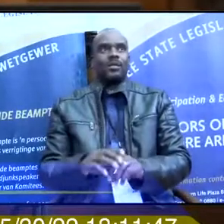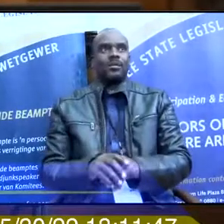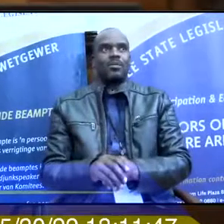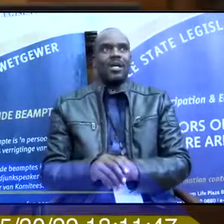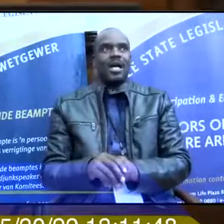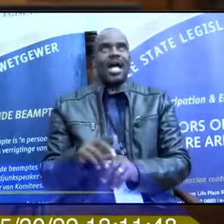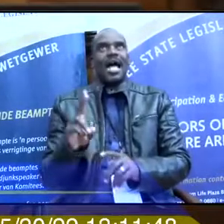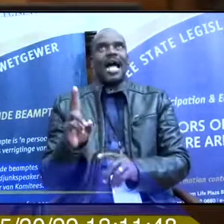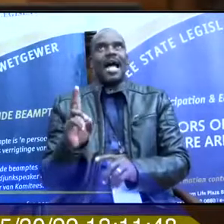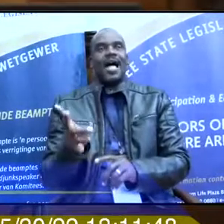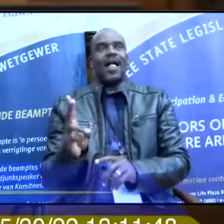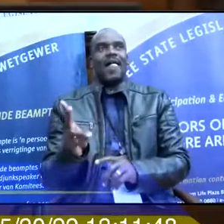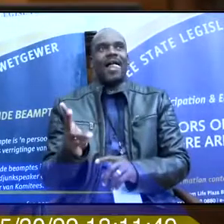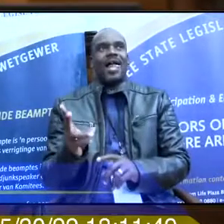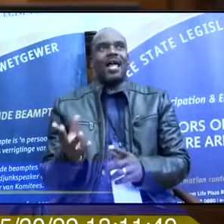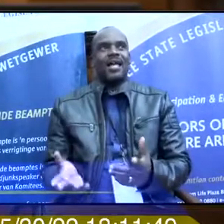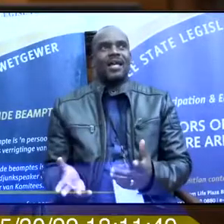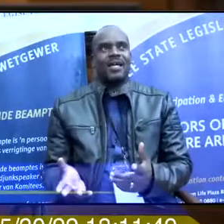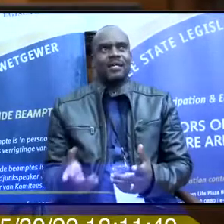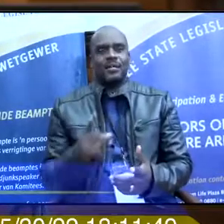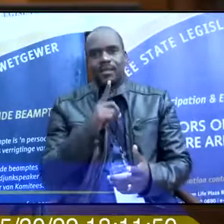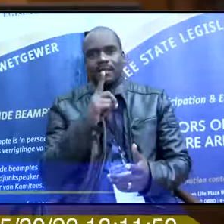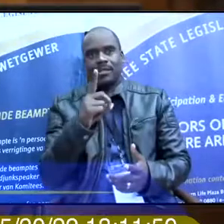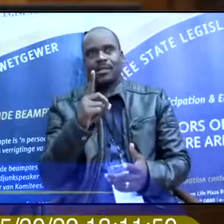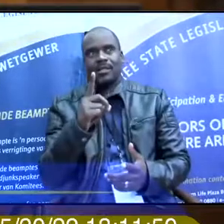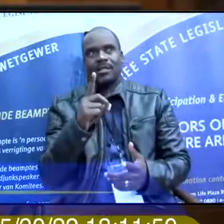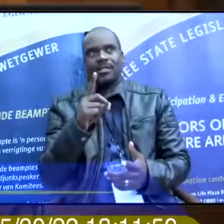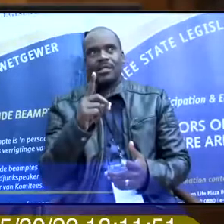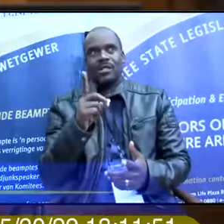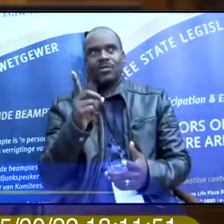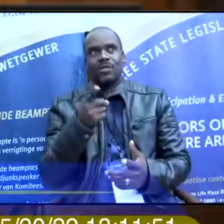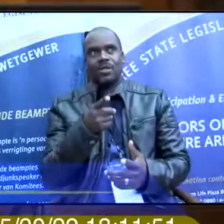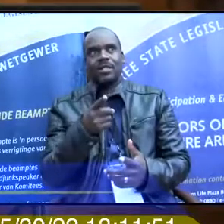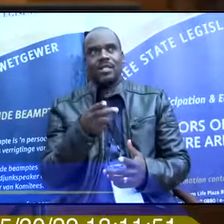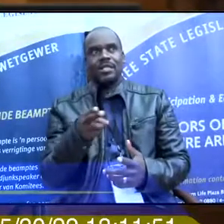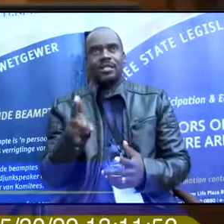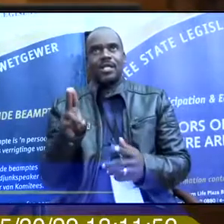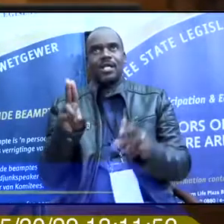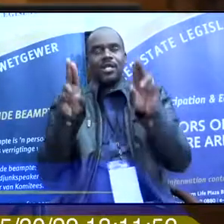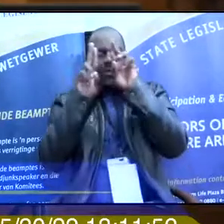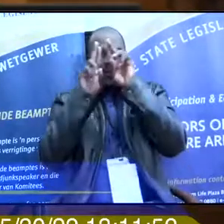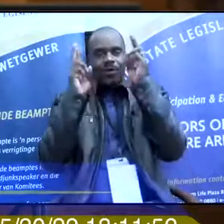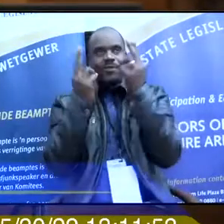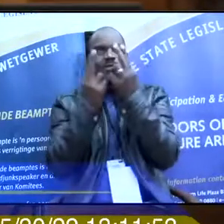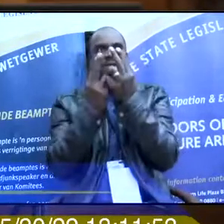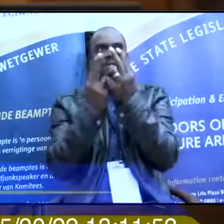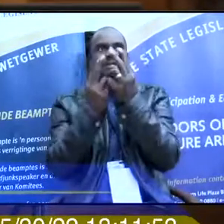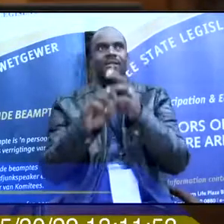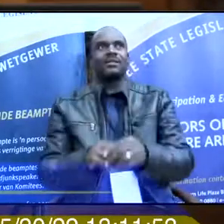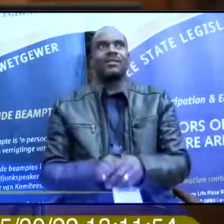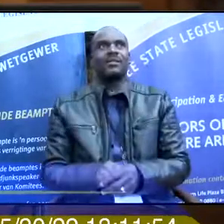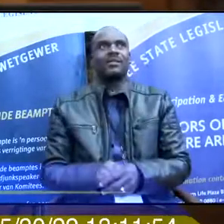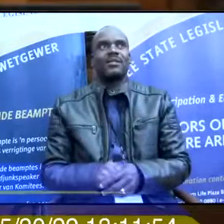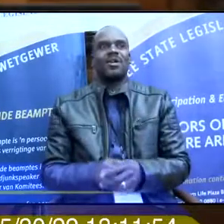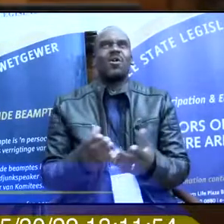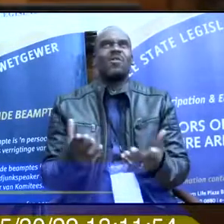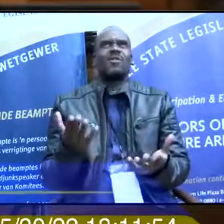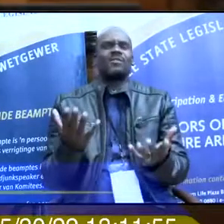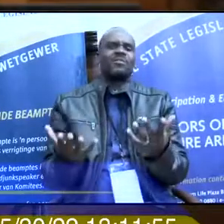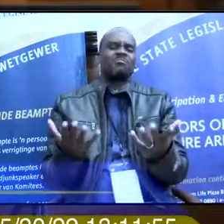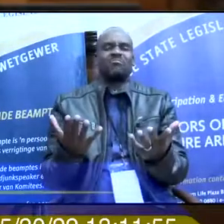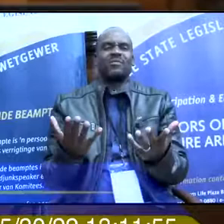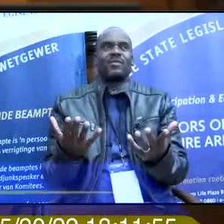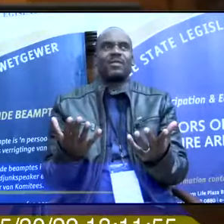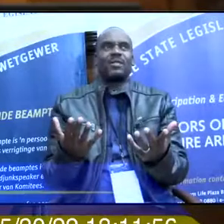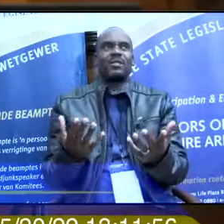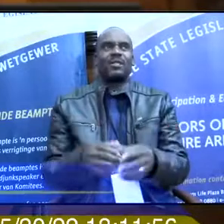also failure wants to state that we've got a university of medicine or faculty of medicine here in the